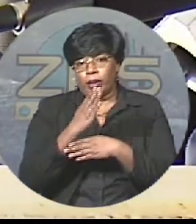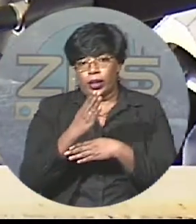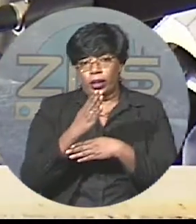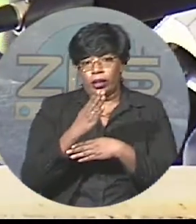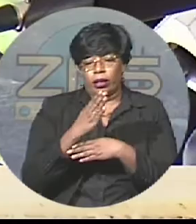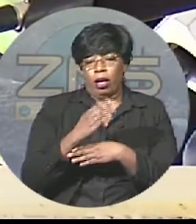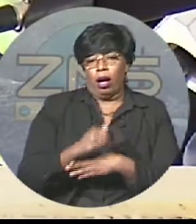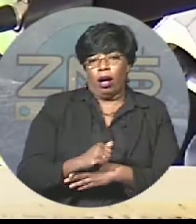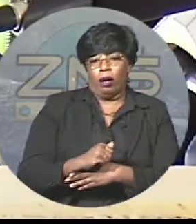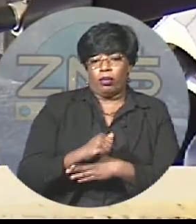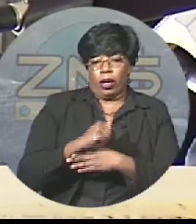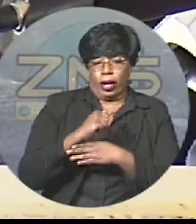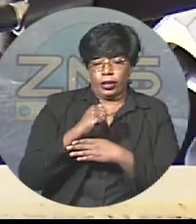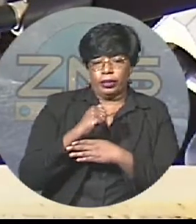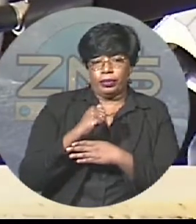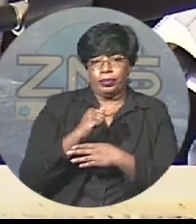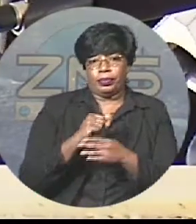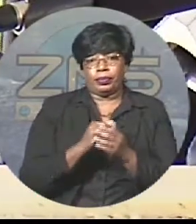pride